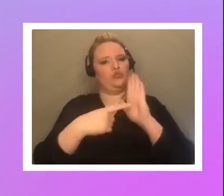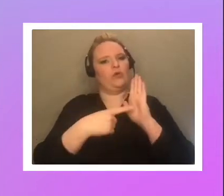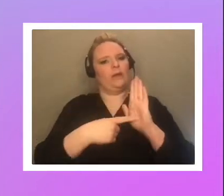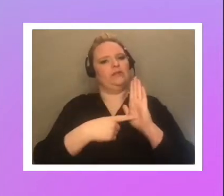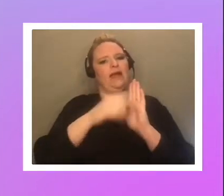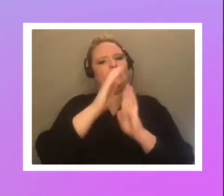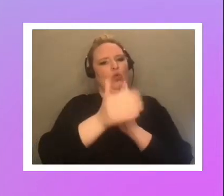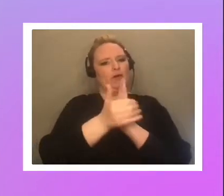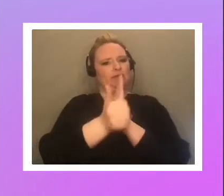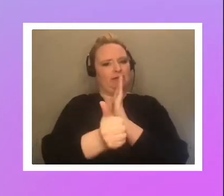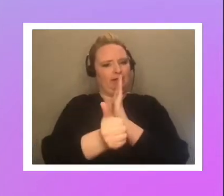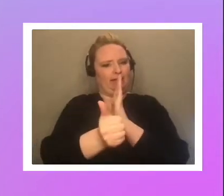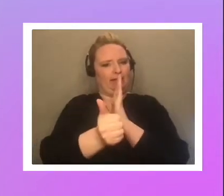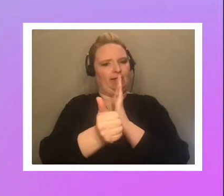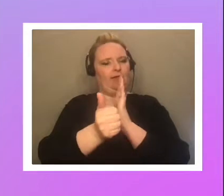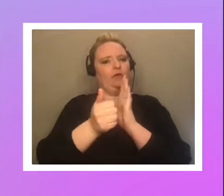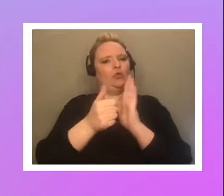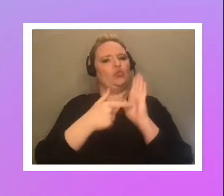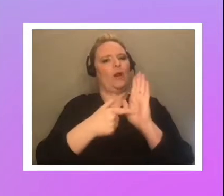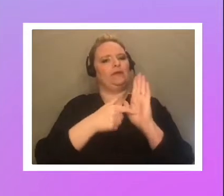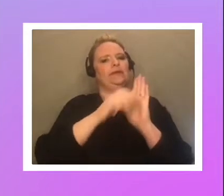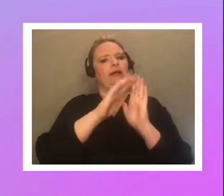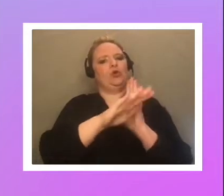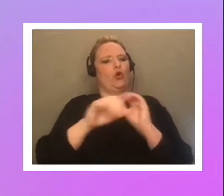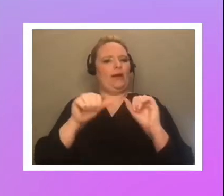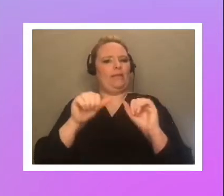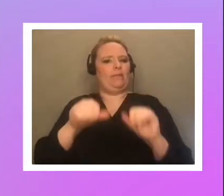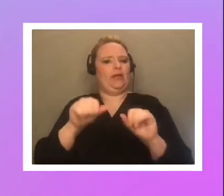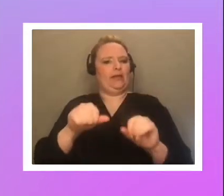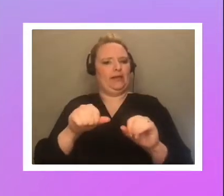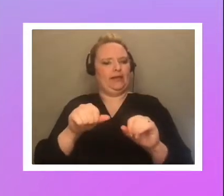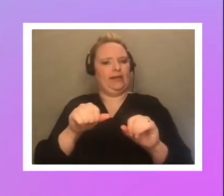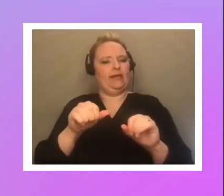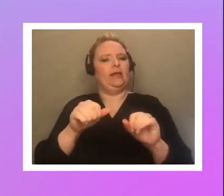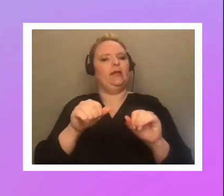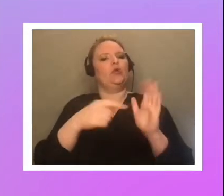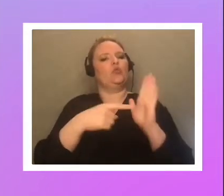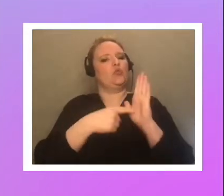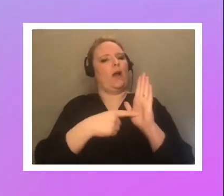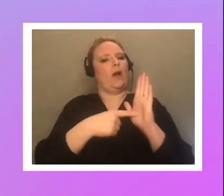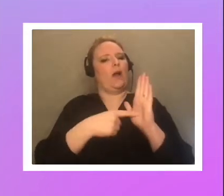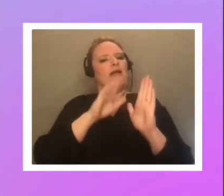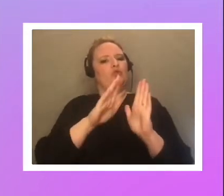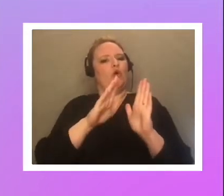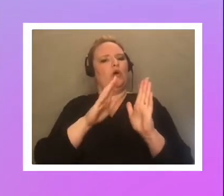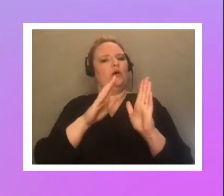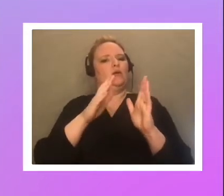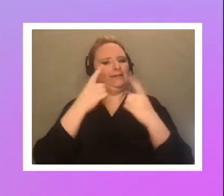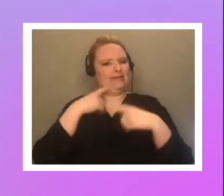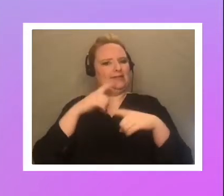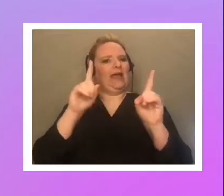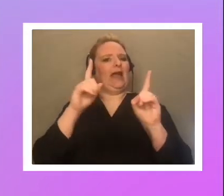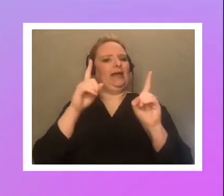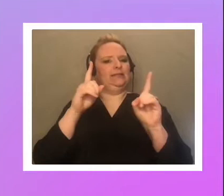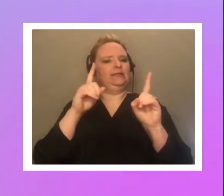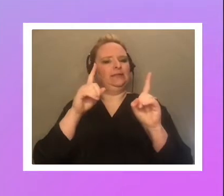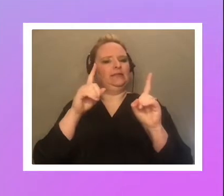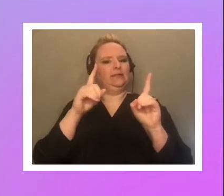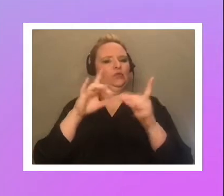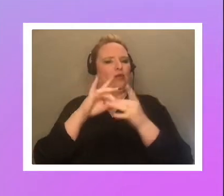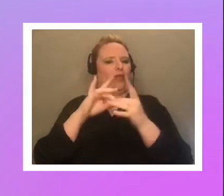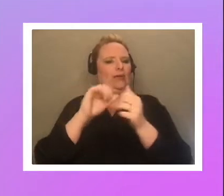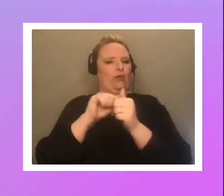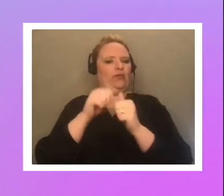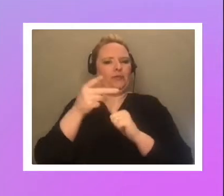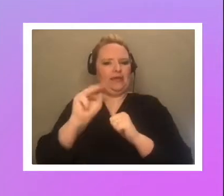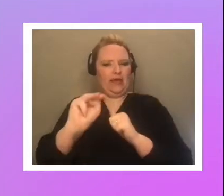skill level and your capabilities and effectiveness as a PM. So, along with